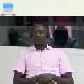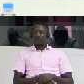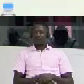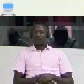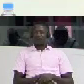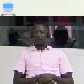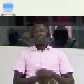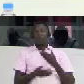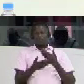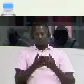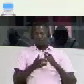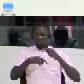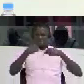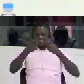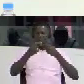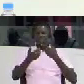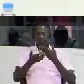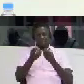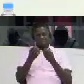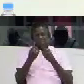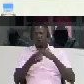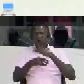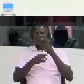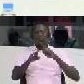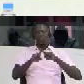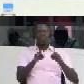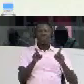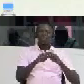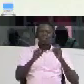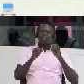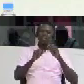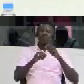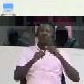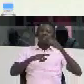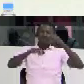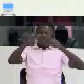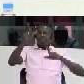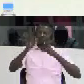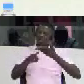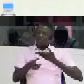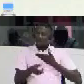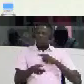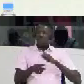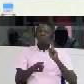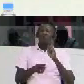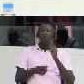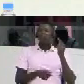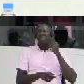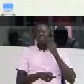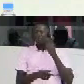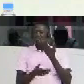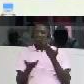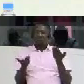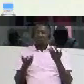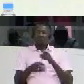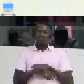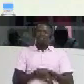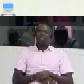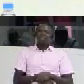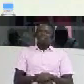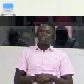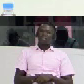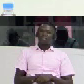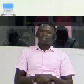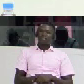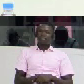Please move on and just tell us all the different positions you held and at what dates. léegi mun ngaa àggali nga wax ñu yan façon